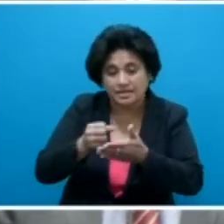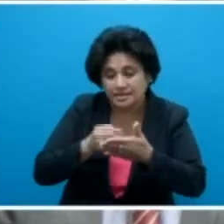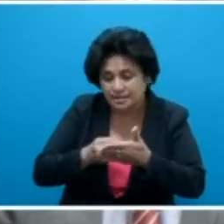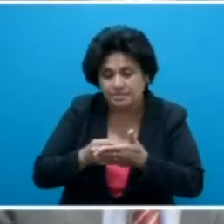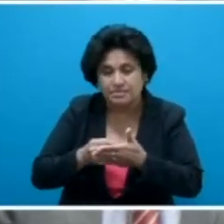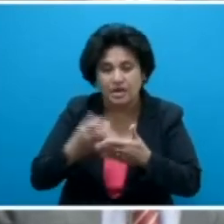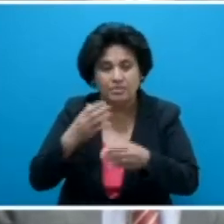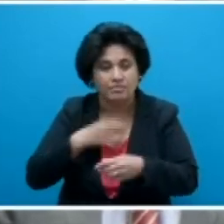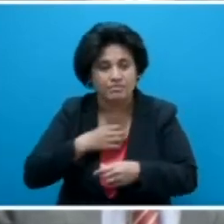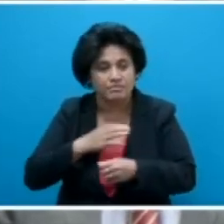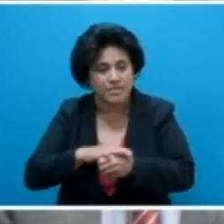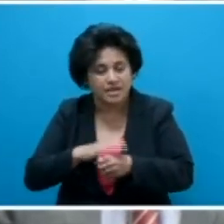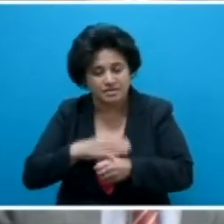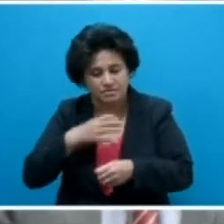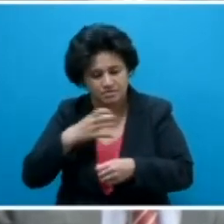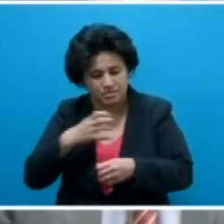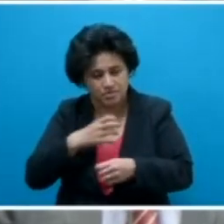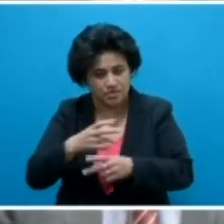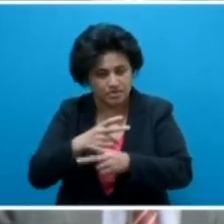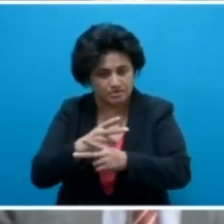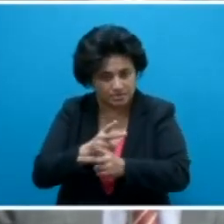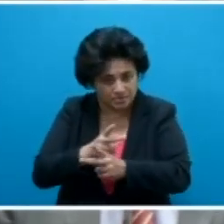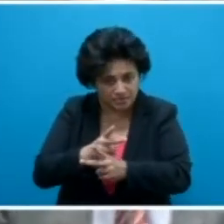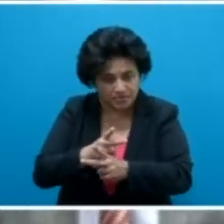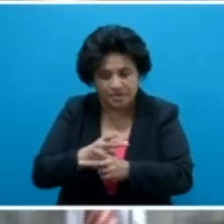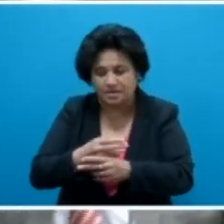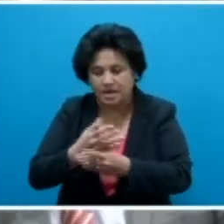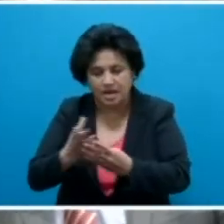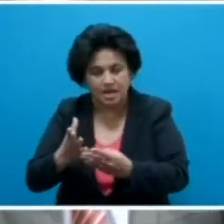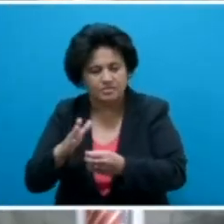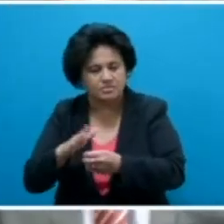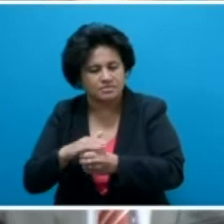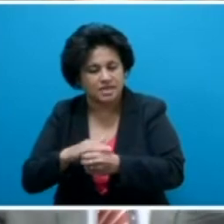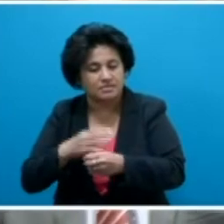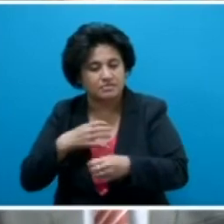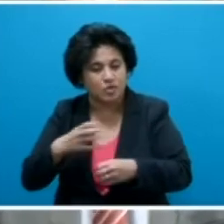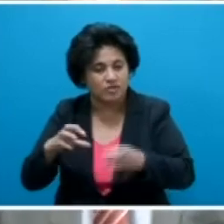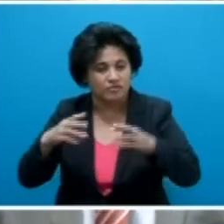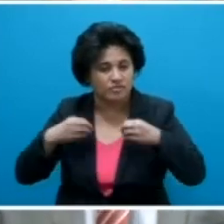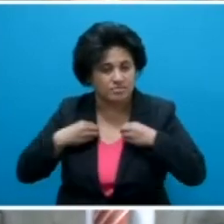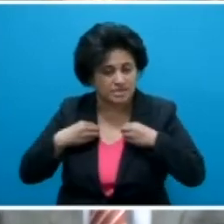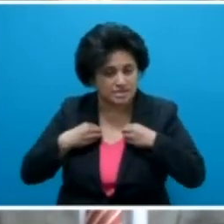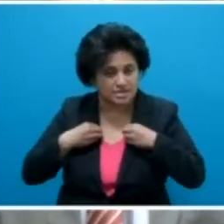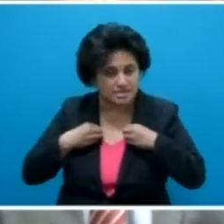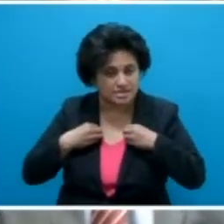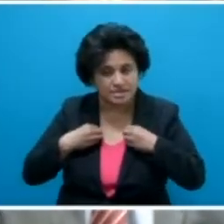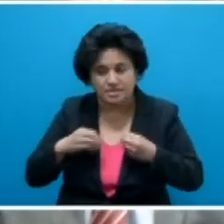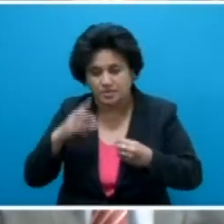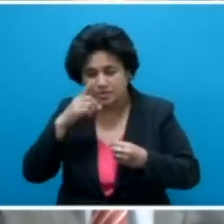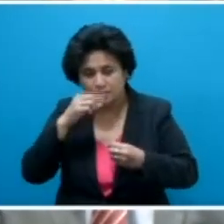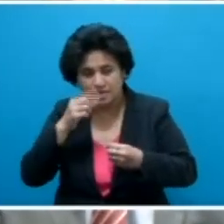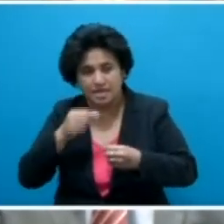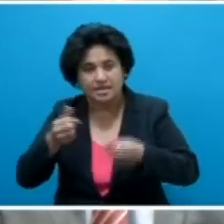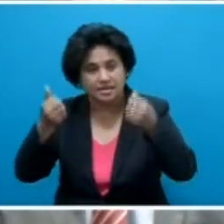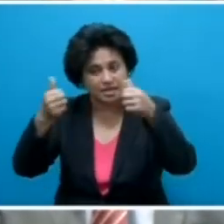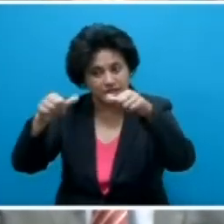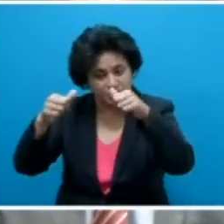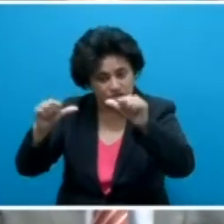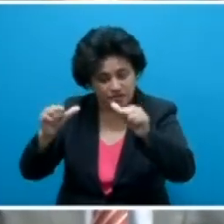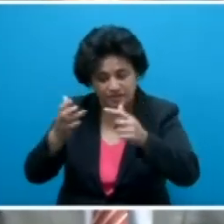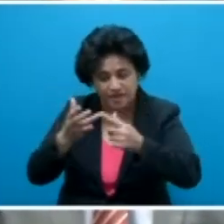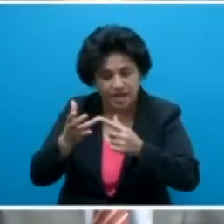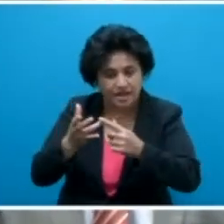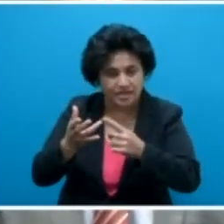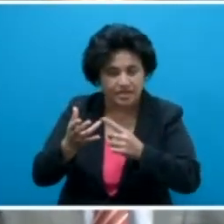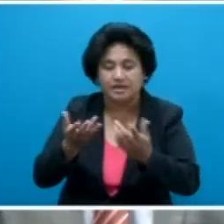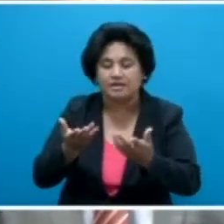productivity, regeneration capacity, vitality, and the potential to fulfill relevant ecological, economic, and